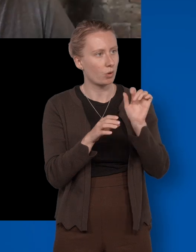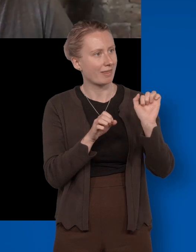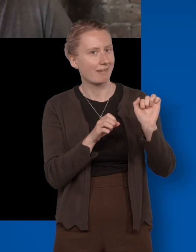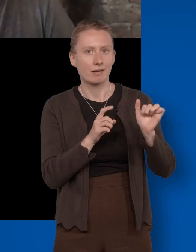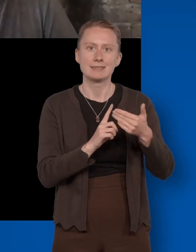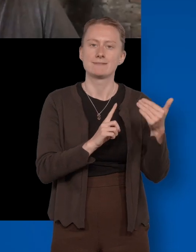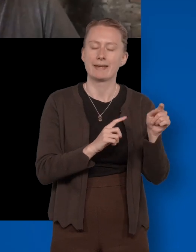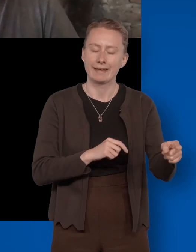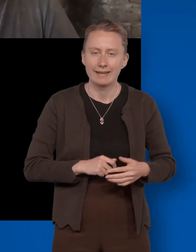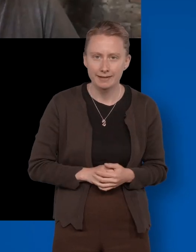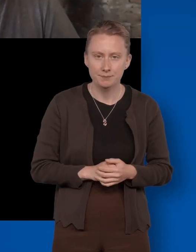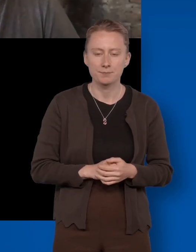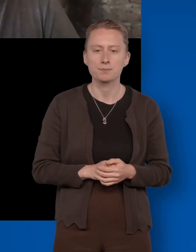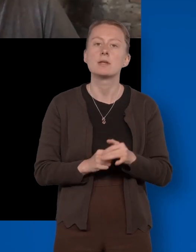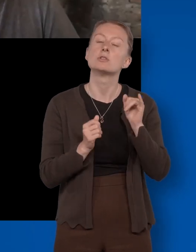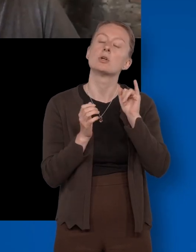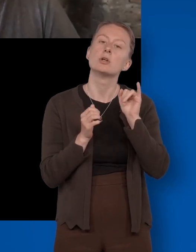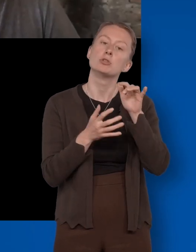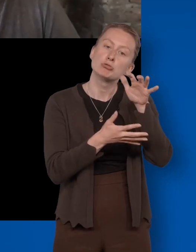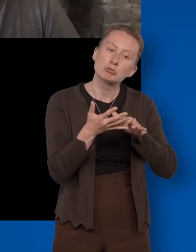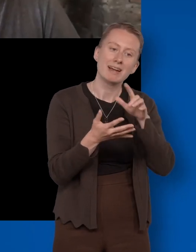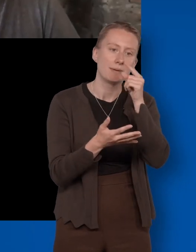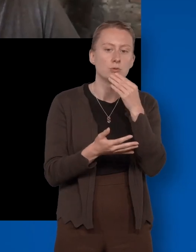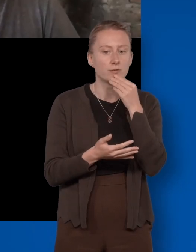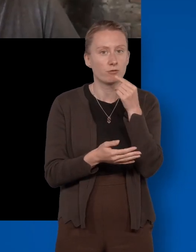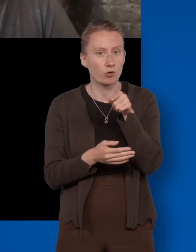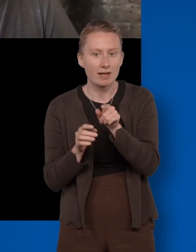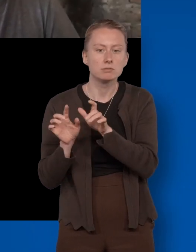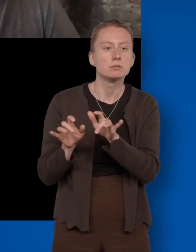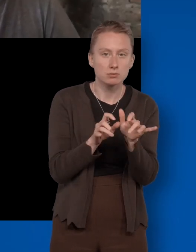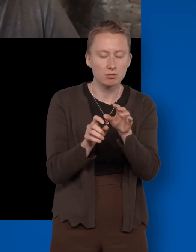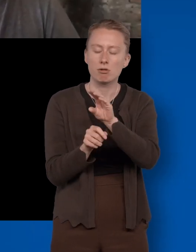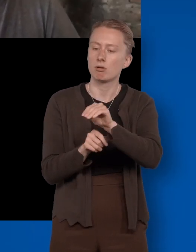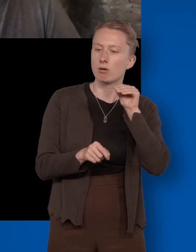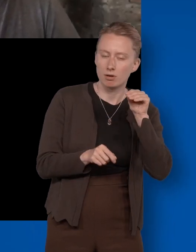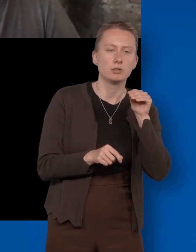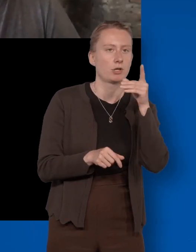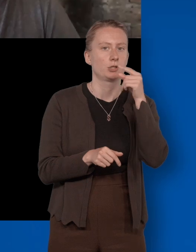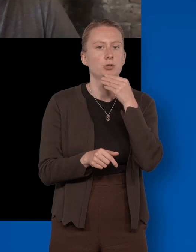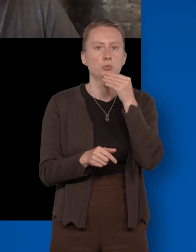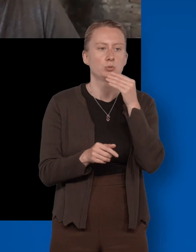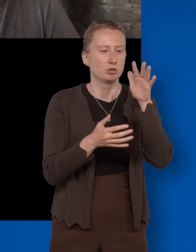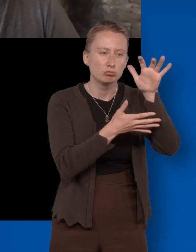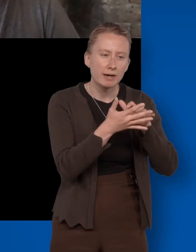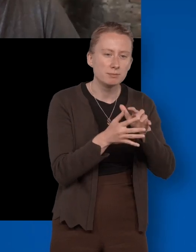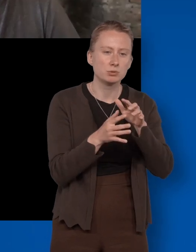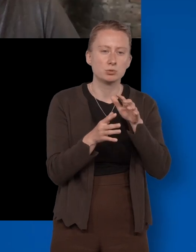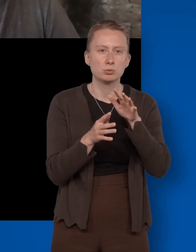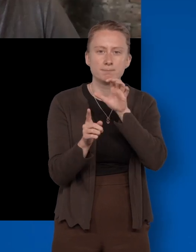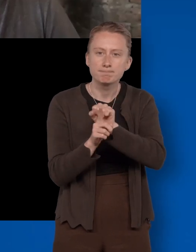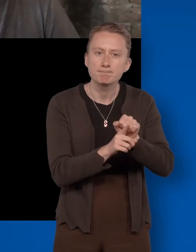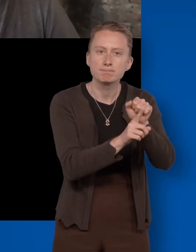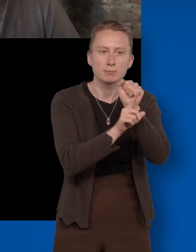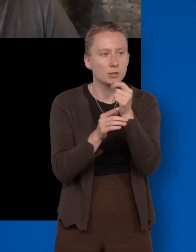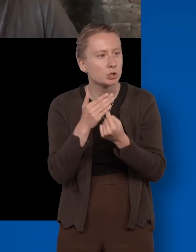right? And then Scribe can be used even for that, where you use Scribe to sort of identify the